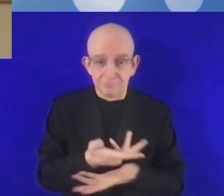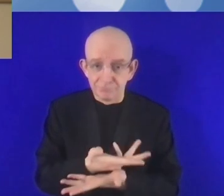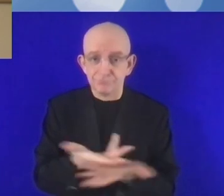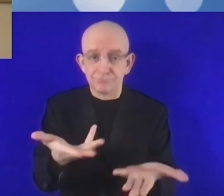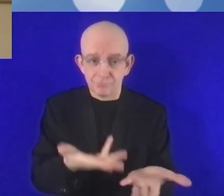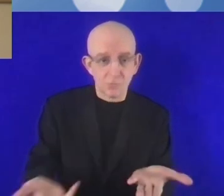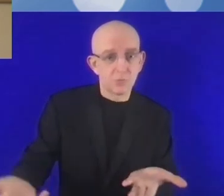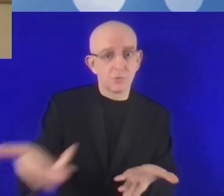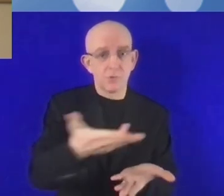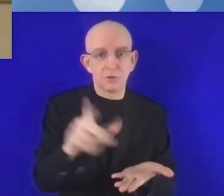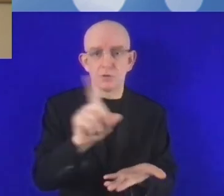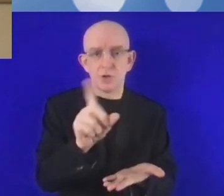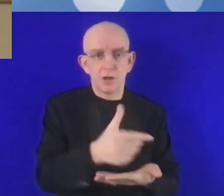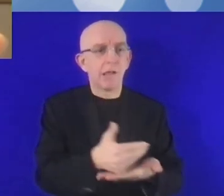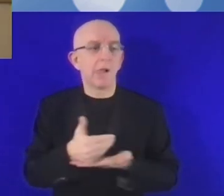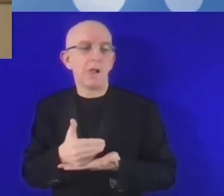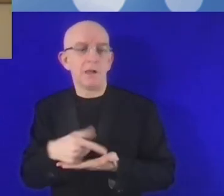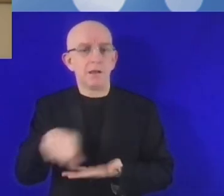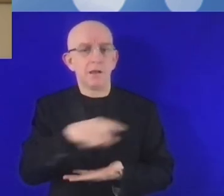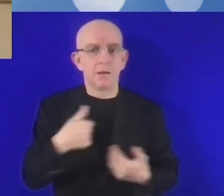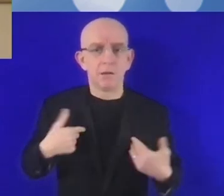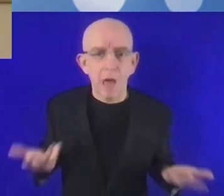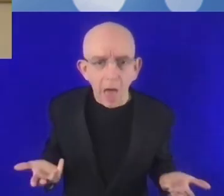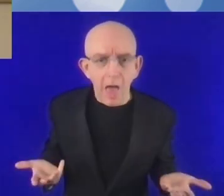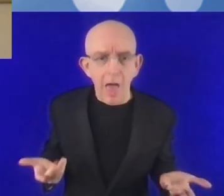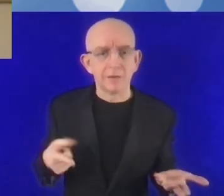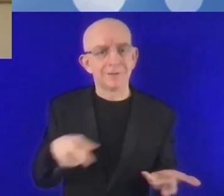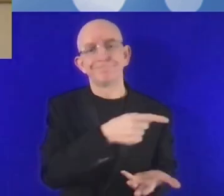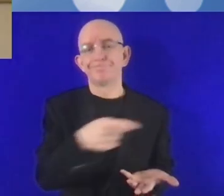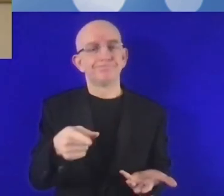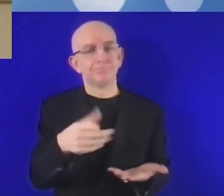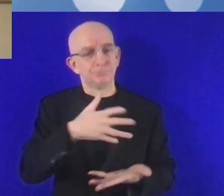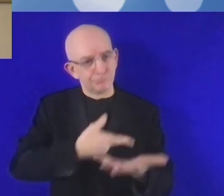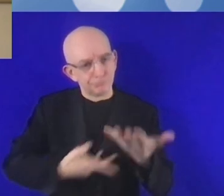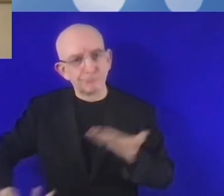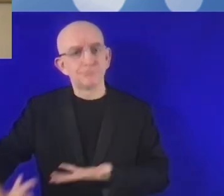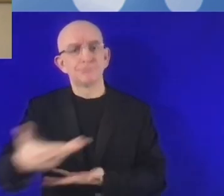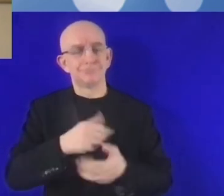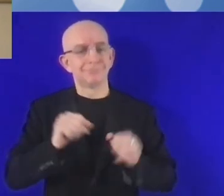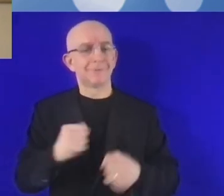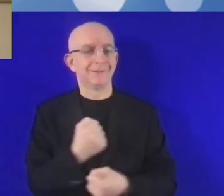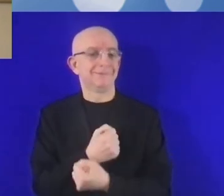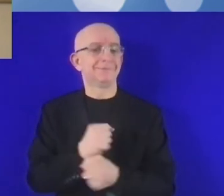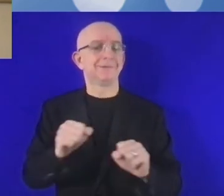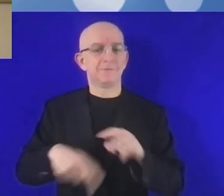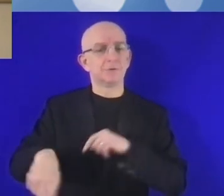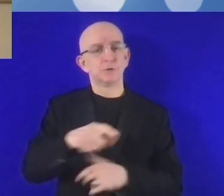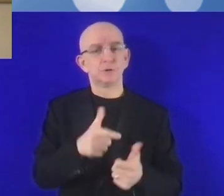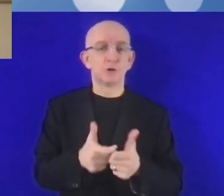things for us are pretty sacrosanct. The so-called internet freedoms need to be maintained. And we also do want to call